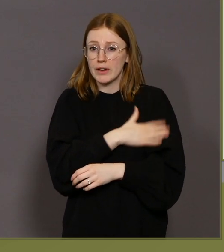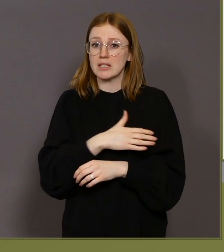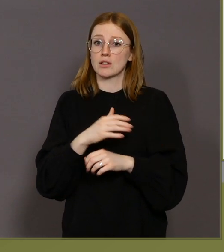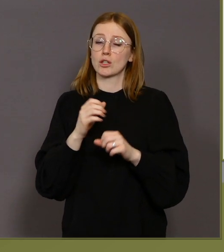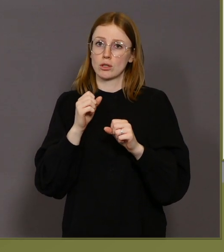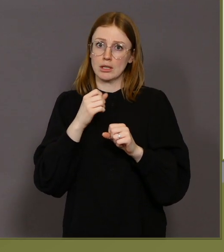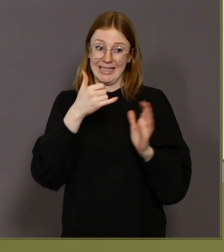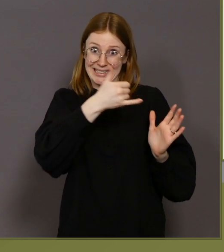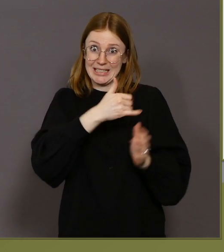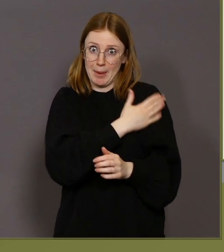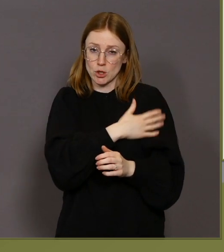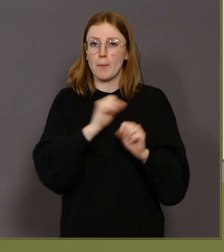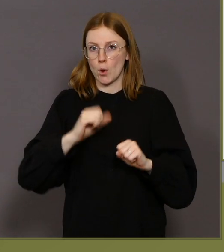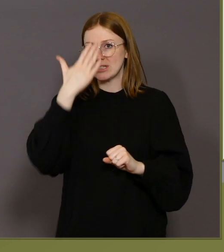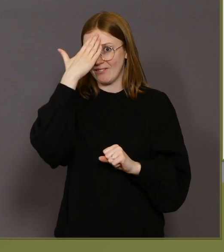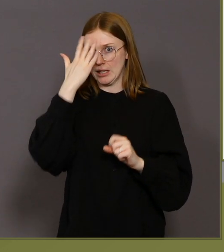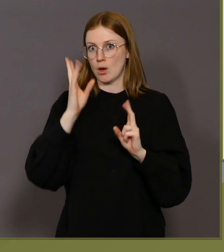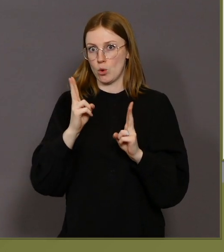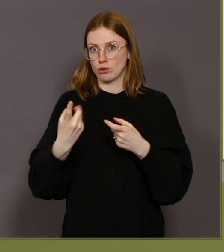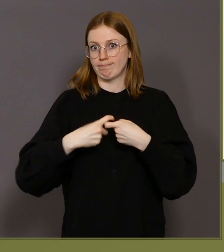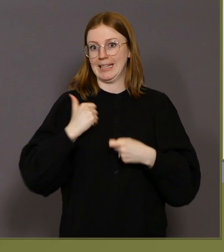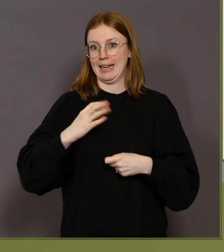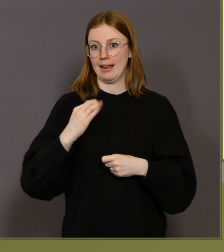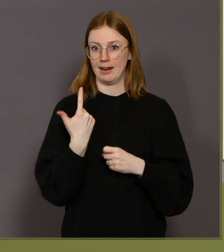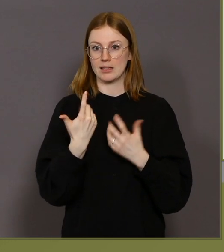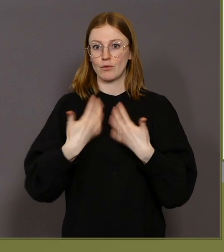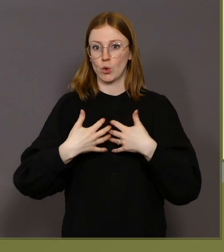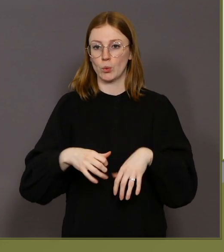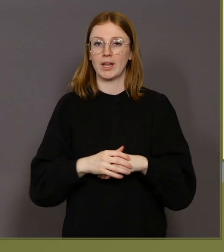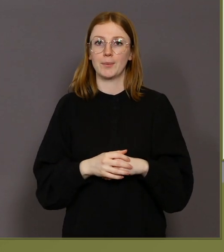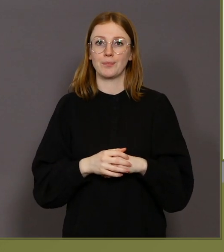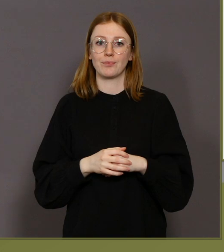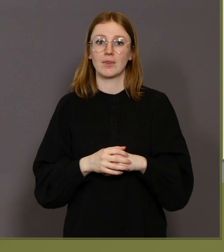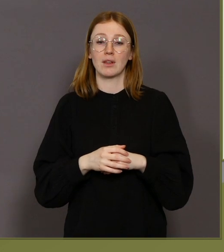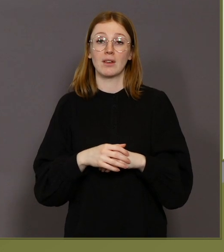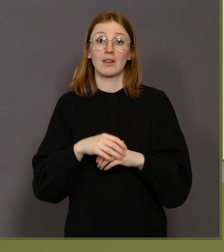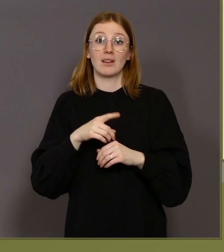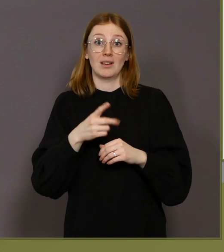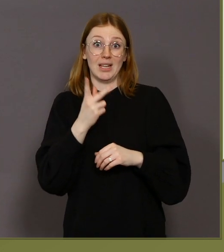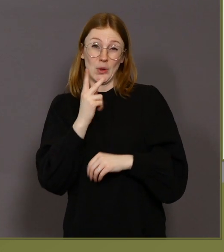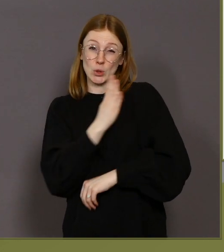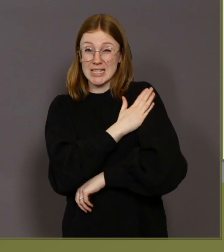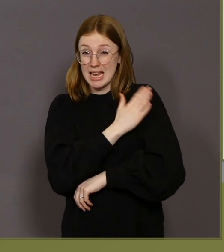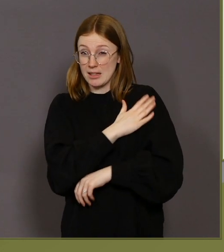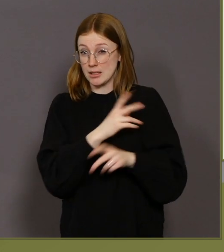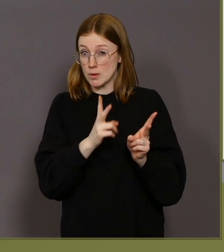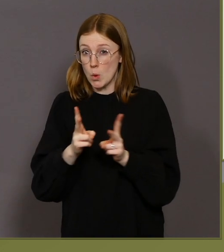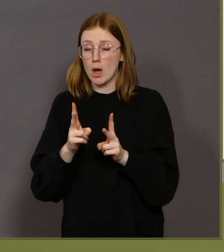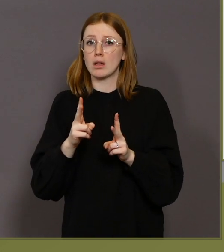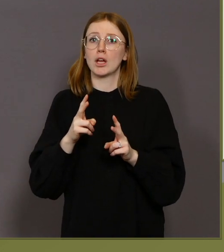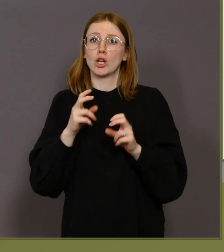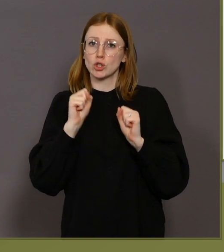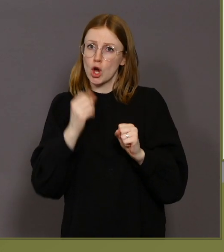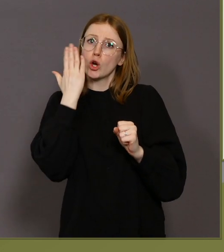terminal. And the hotlines and support services should be available through a variety of